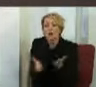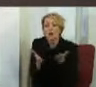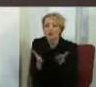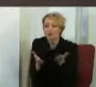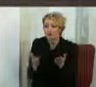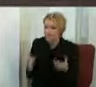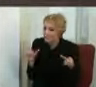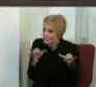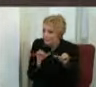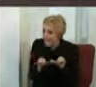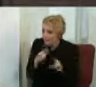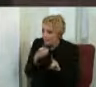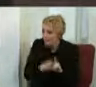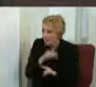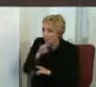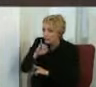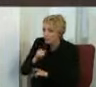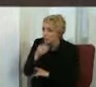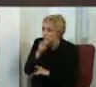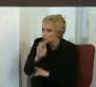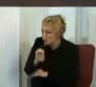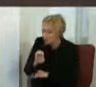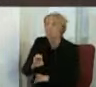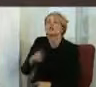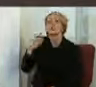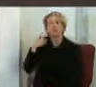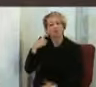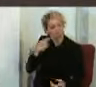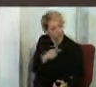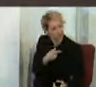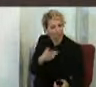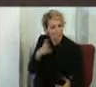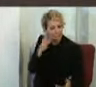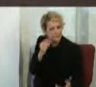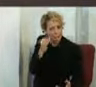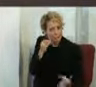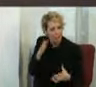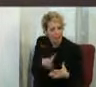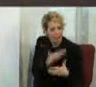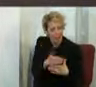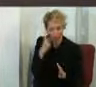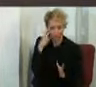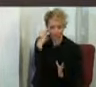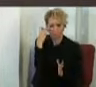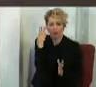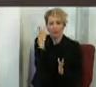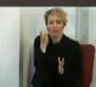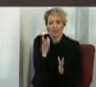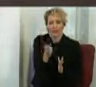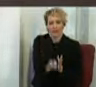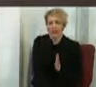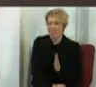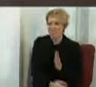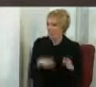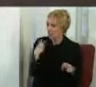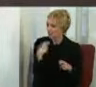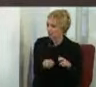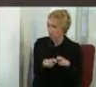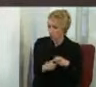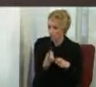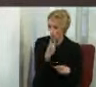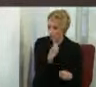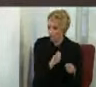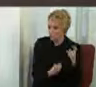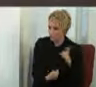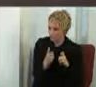in June so that you can share in these sermons and to share in this experience as we dive into some of the tough questions, especially